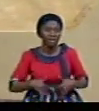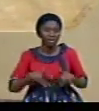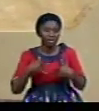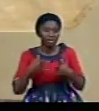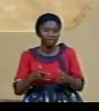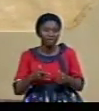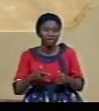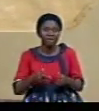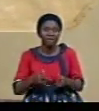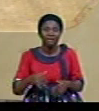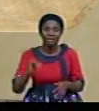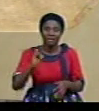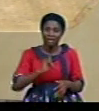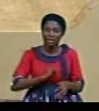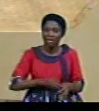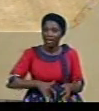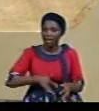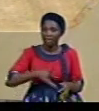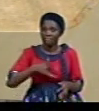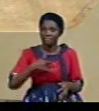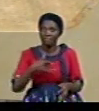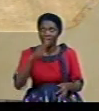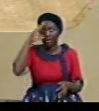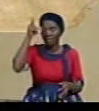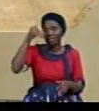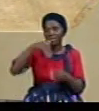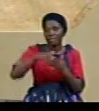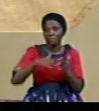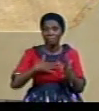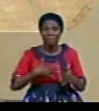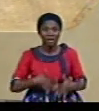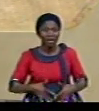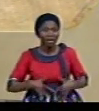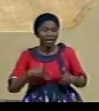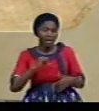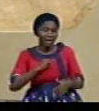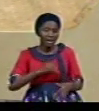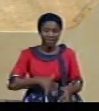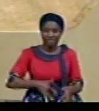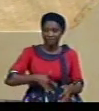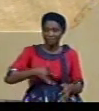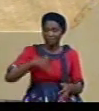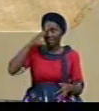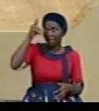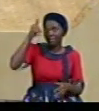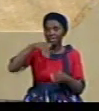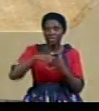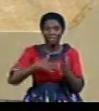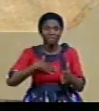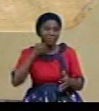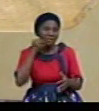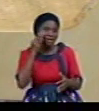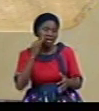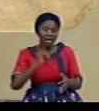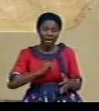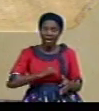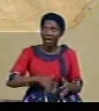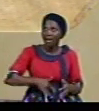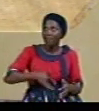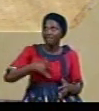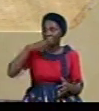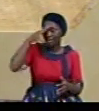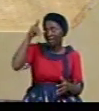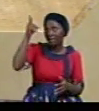Alive I see him in my life I feel him in my home I see